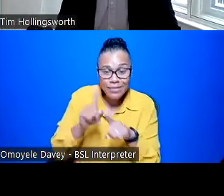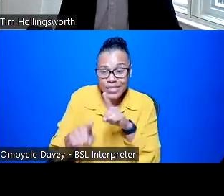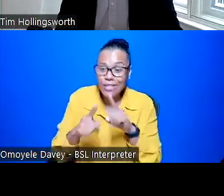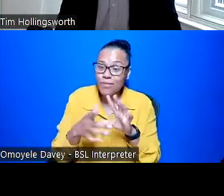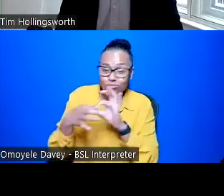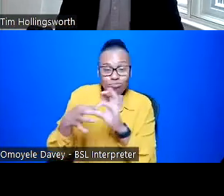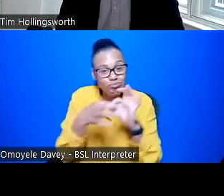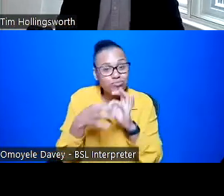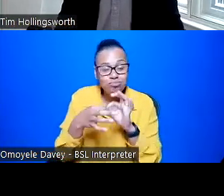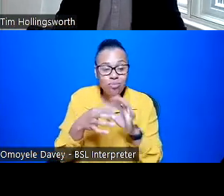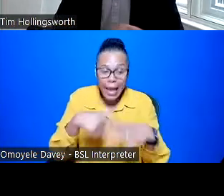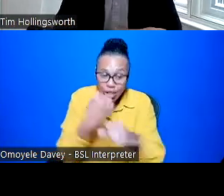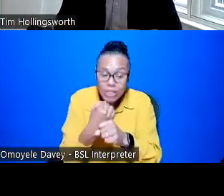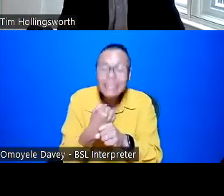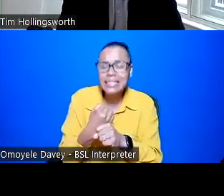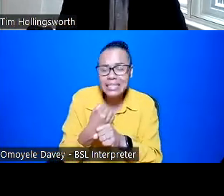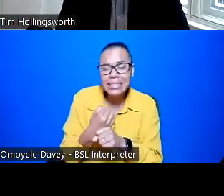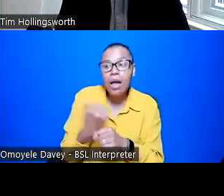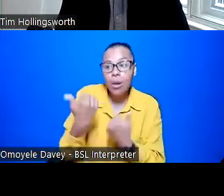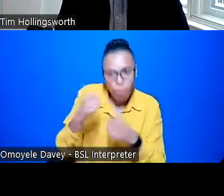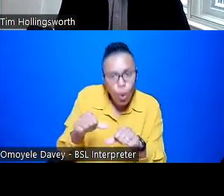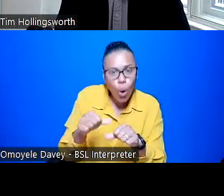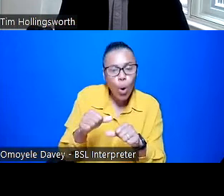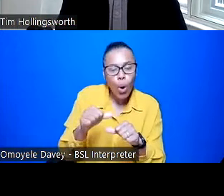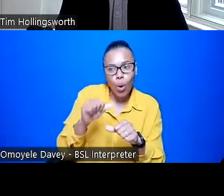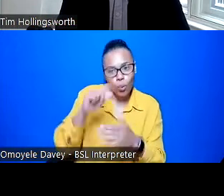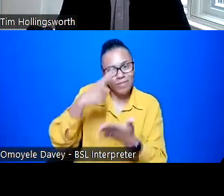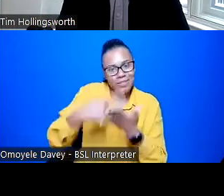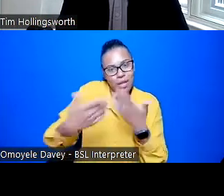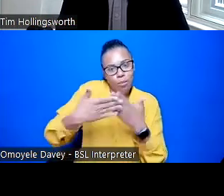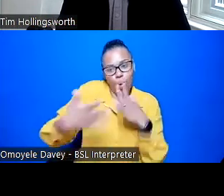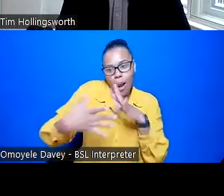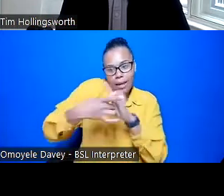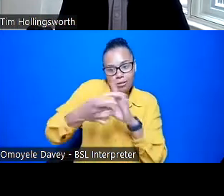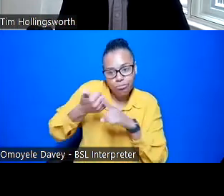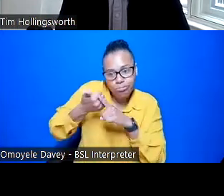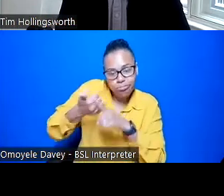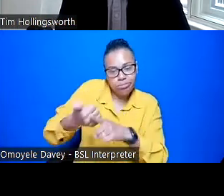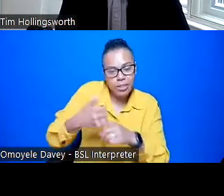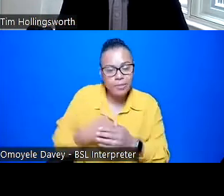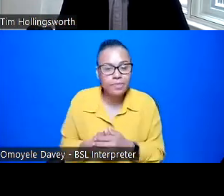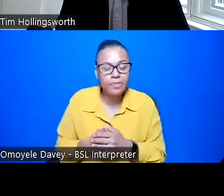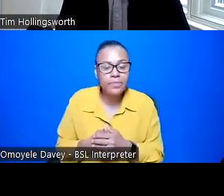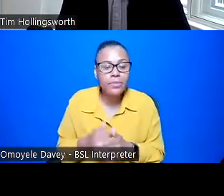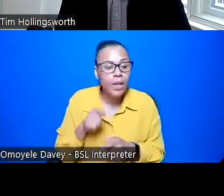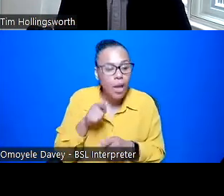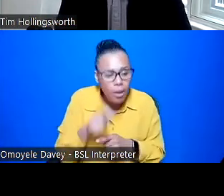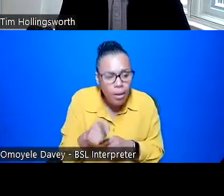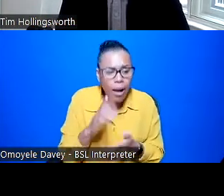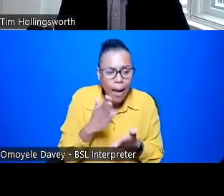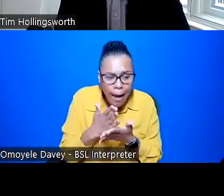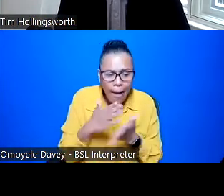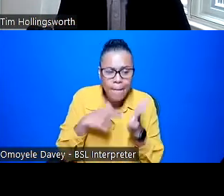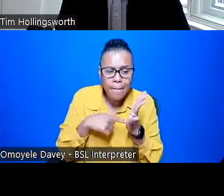that group of people to affect our work more closely. But Travis really showed for us the way that we could start to embed